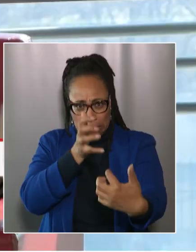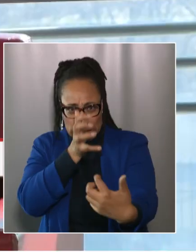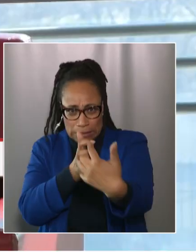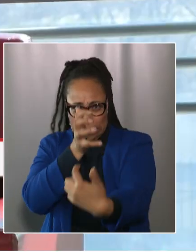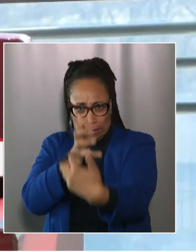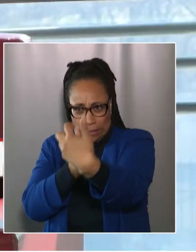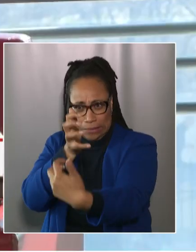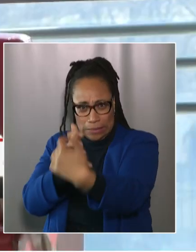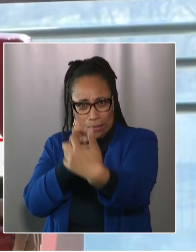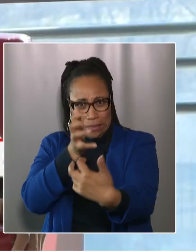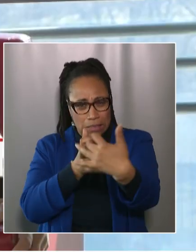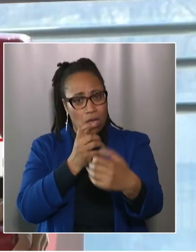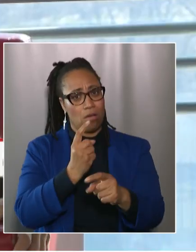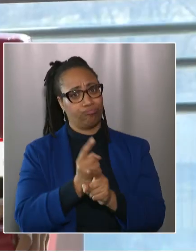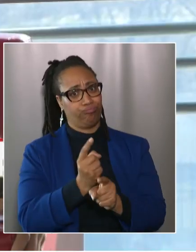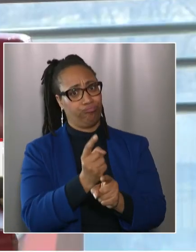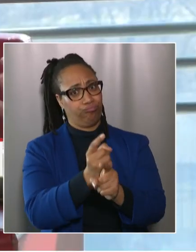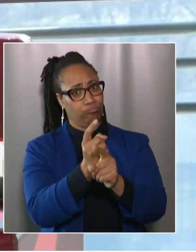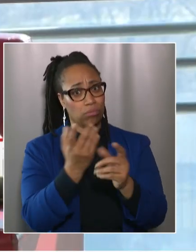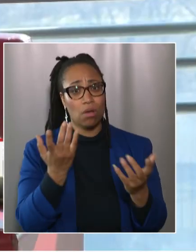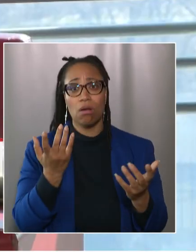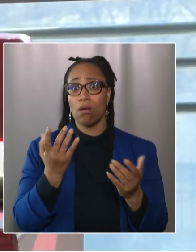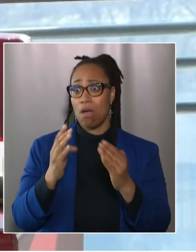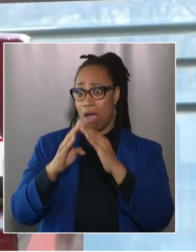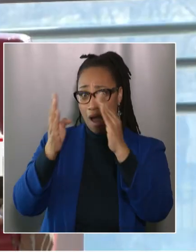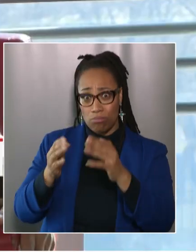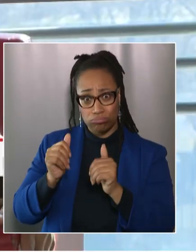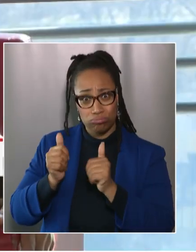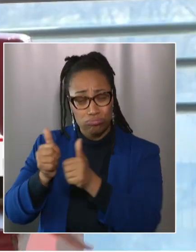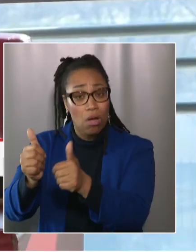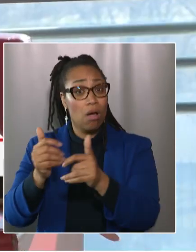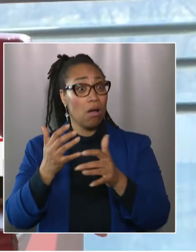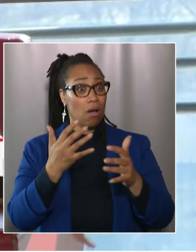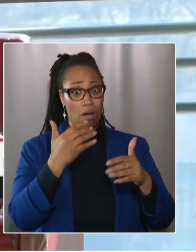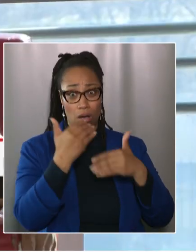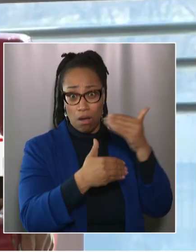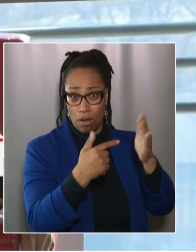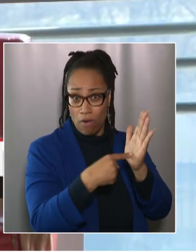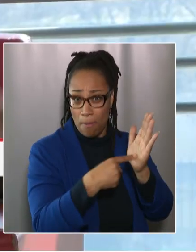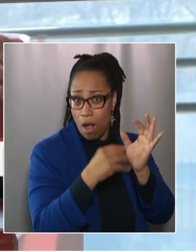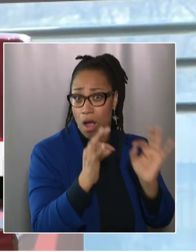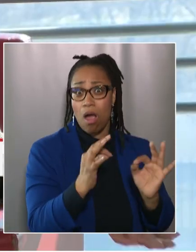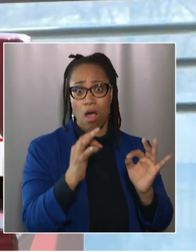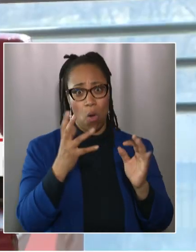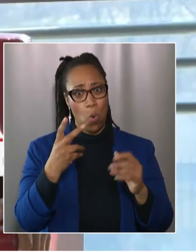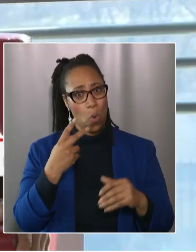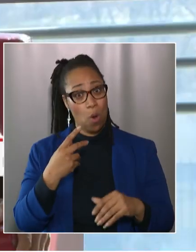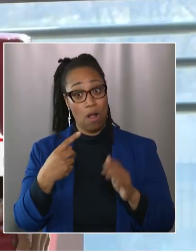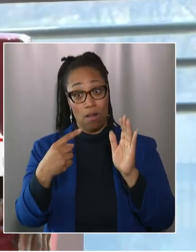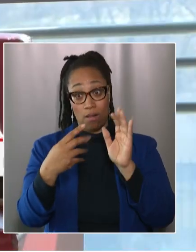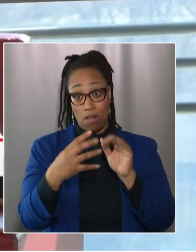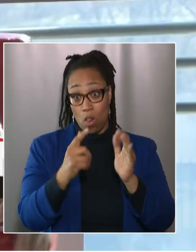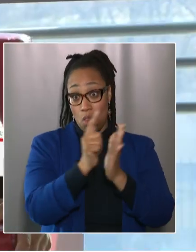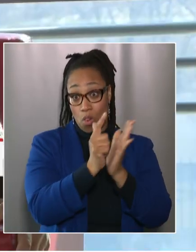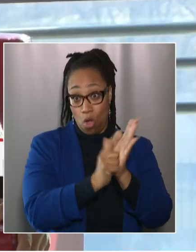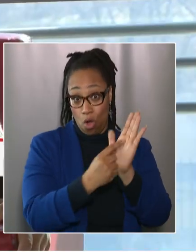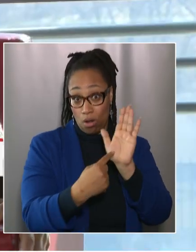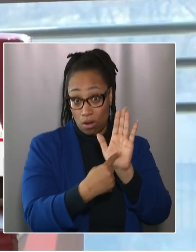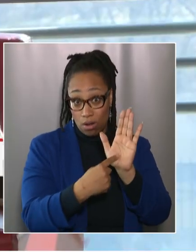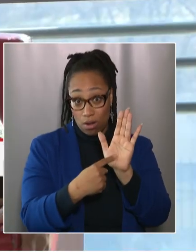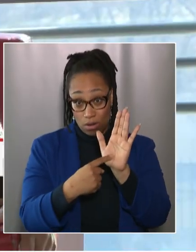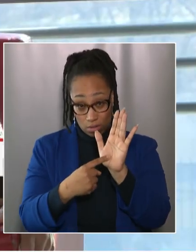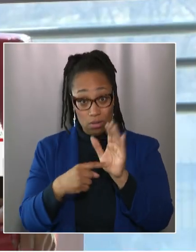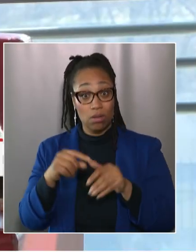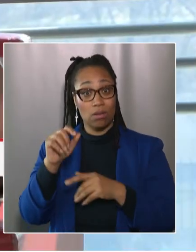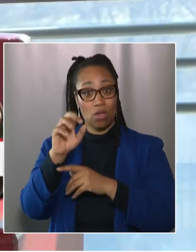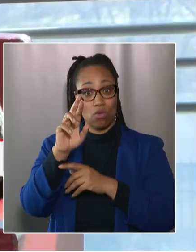production that has gotten us here. That's why the Rental Act was so important. That's why Rental 2.0 will